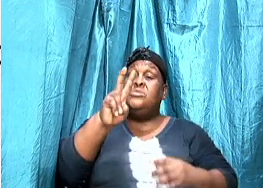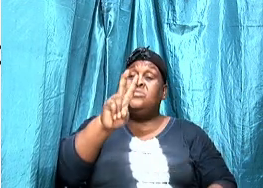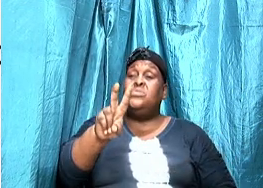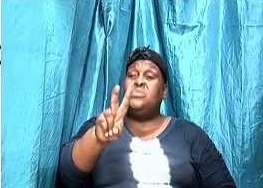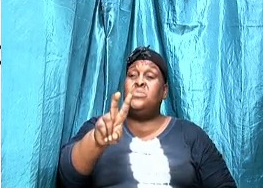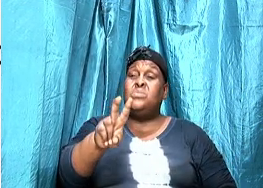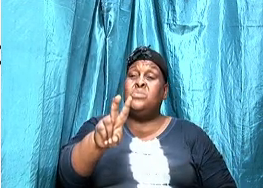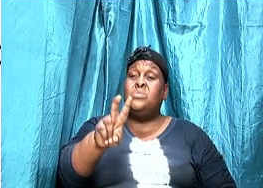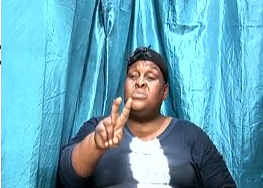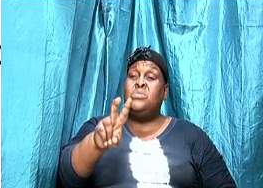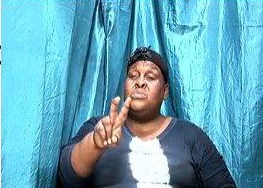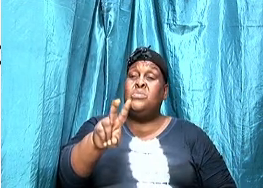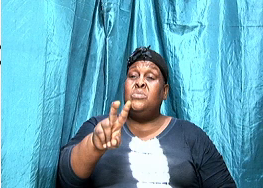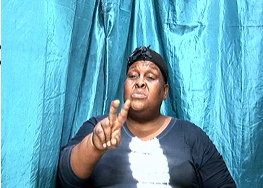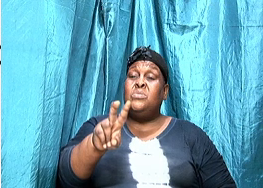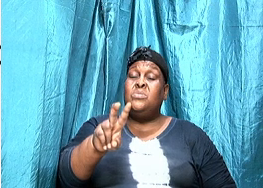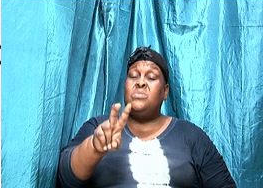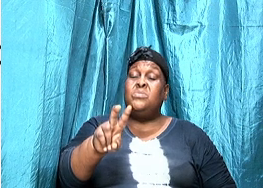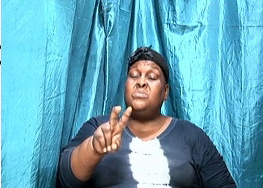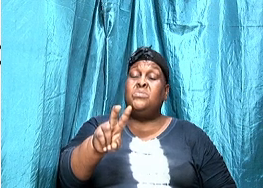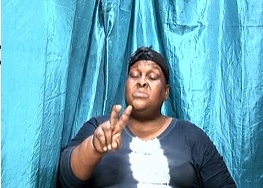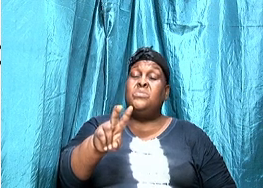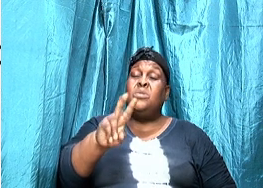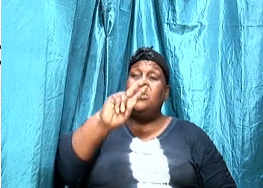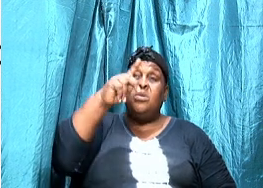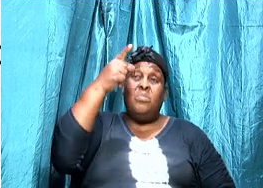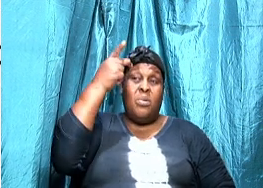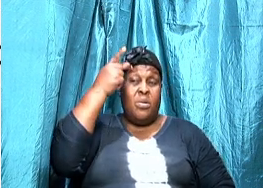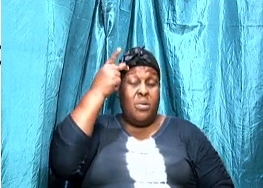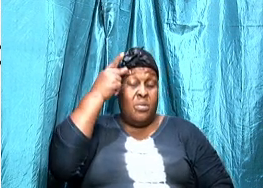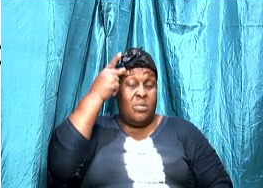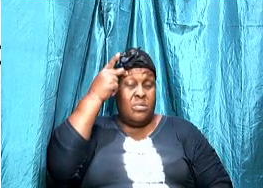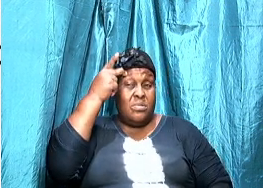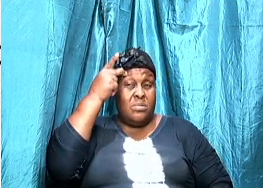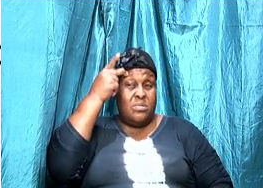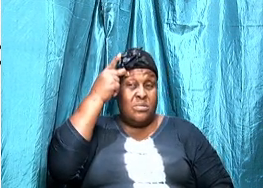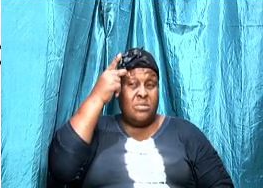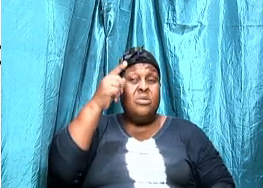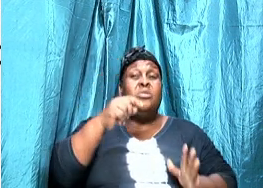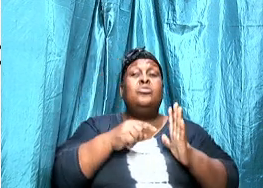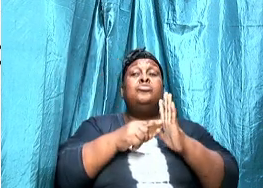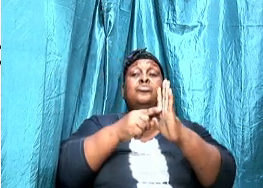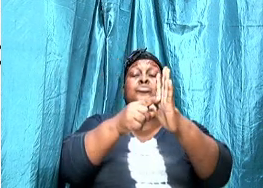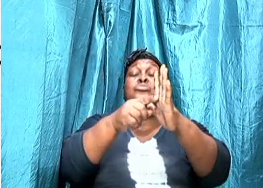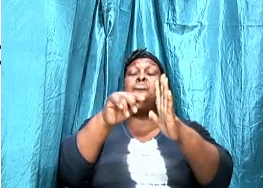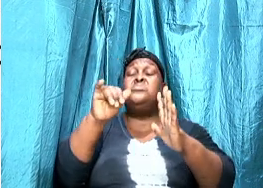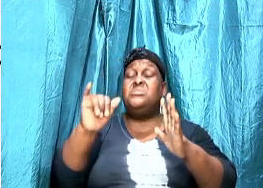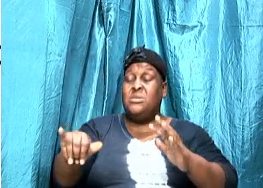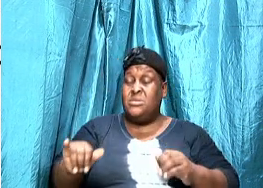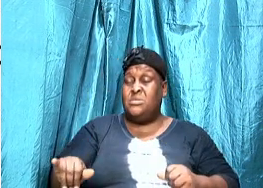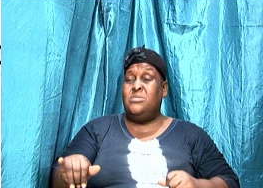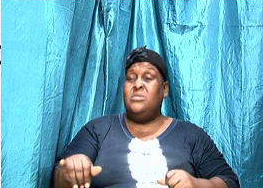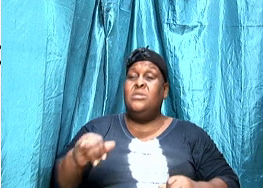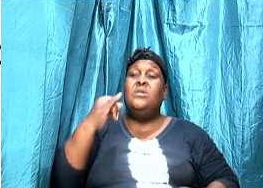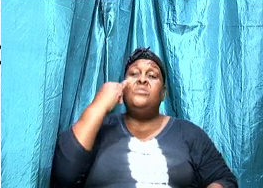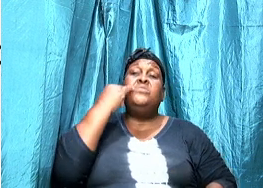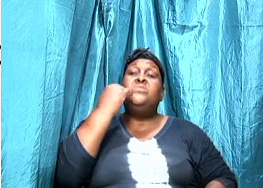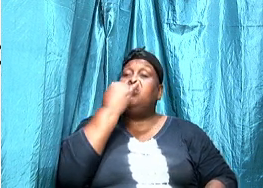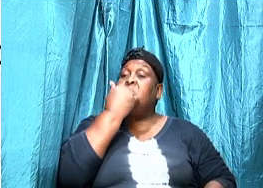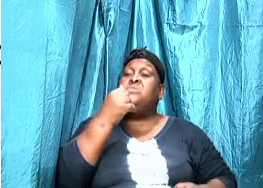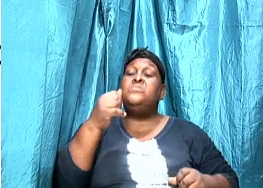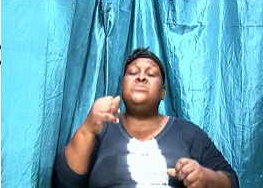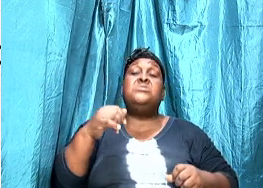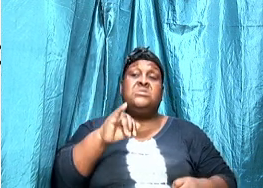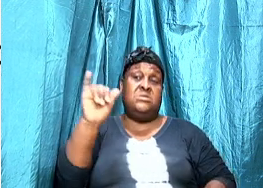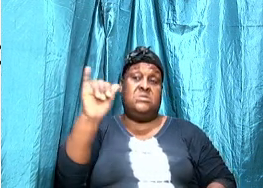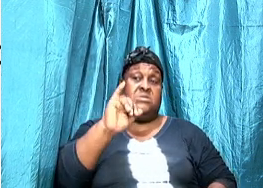at the back end of chapter 1, chapter 2, he actually showed that the Jews were also